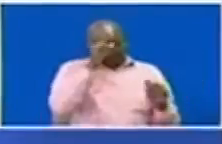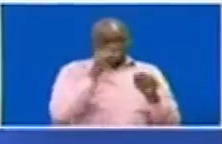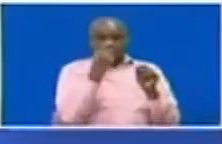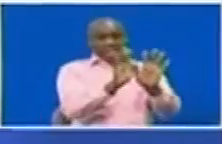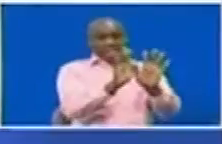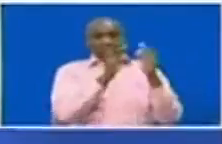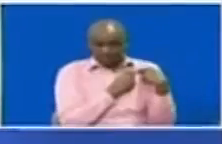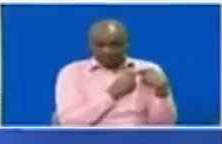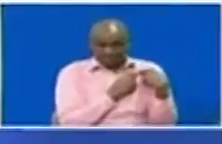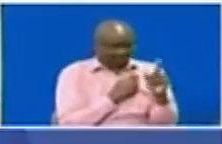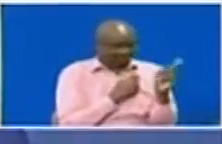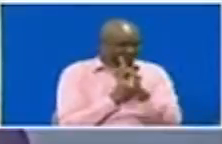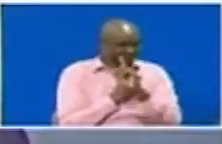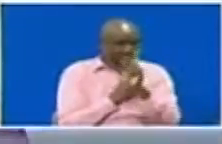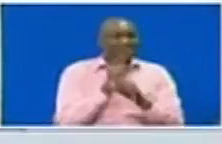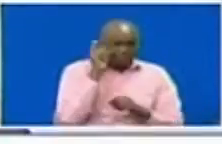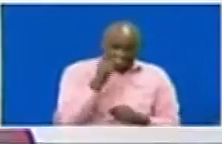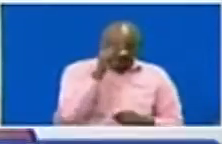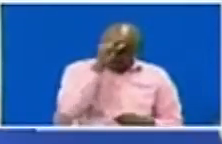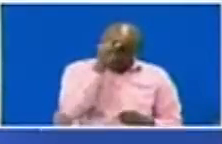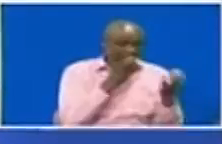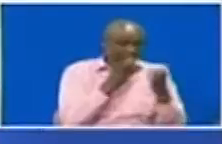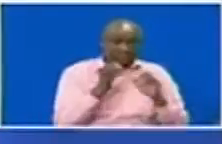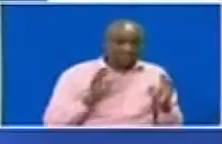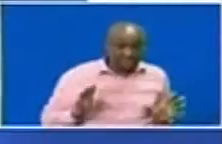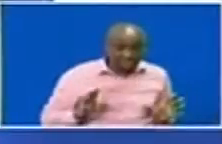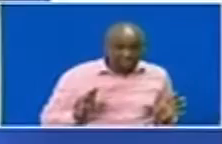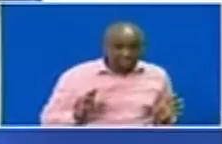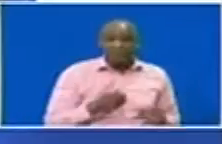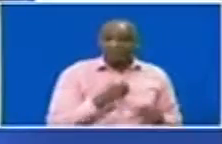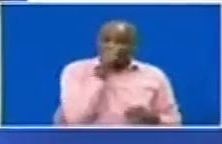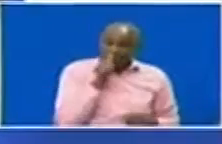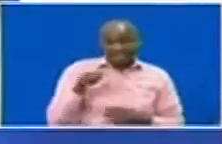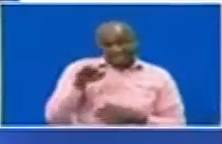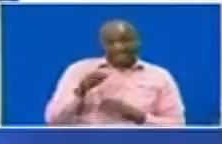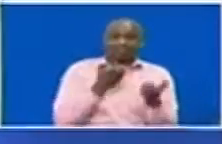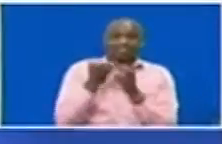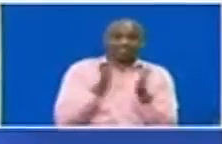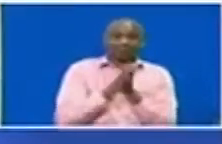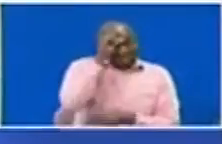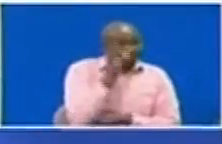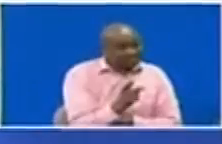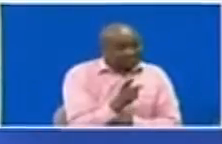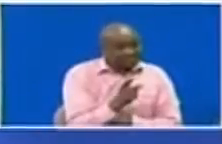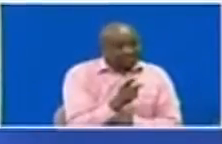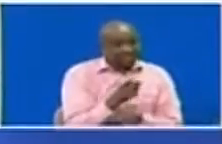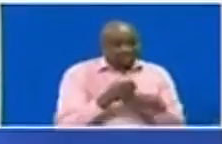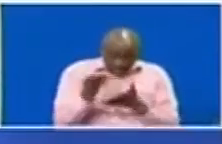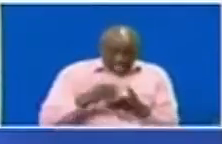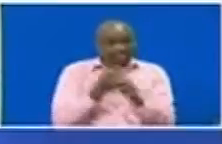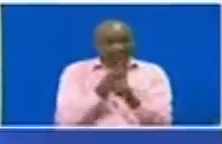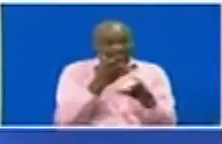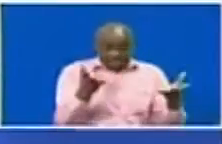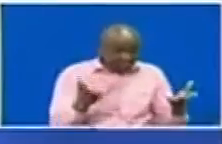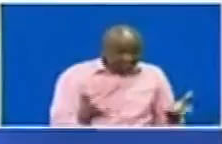with the government only. Yeah? First of all, government doesn't do business. It's the private sector that does business with the government in procurement and